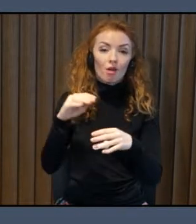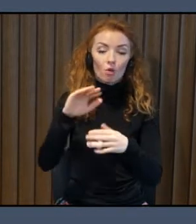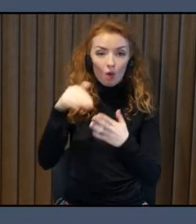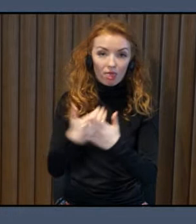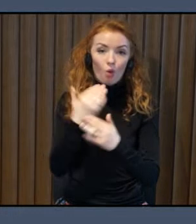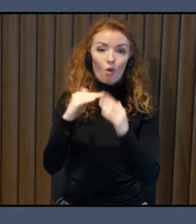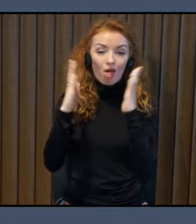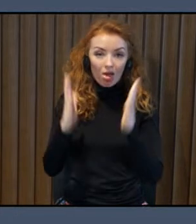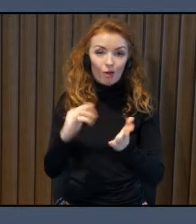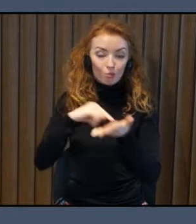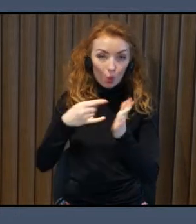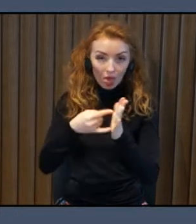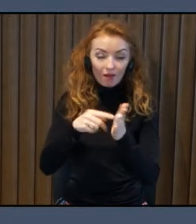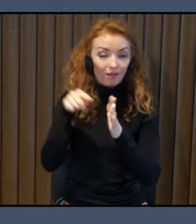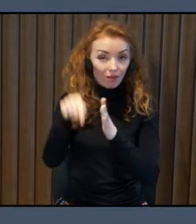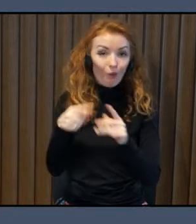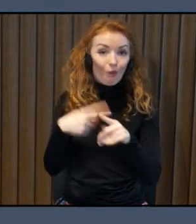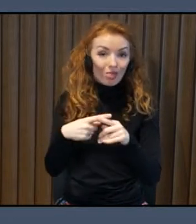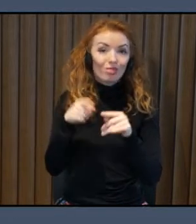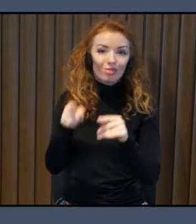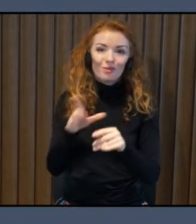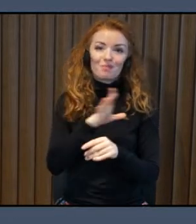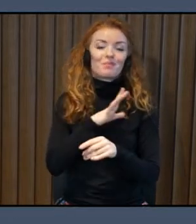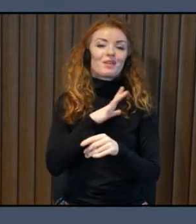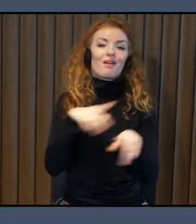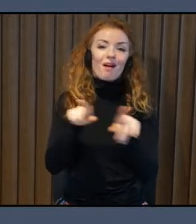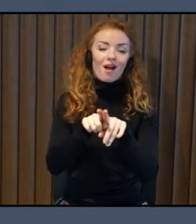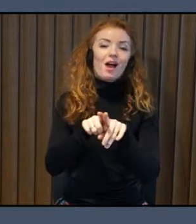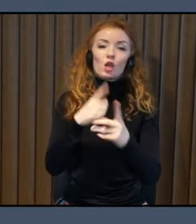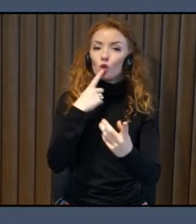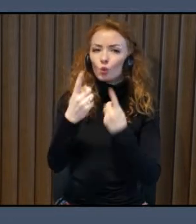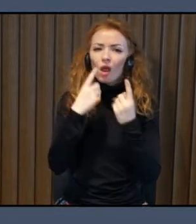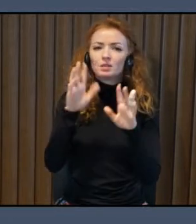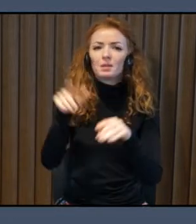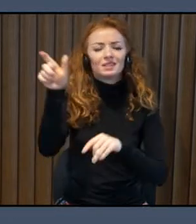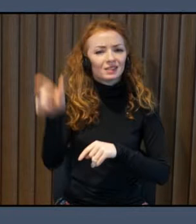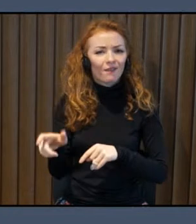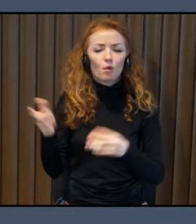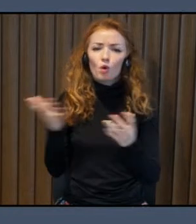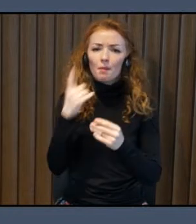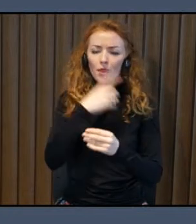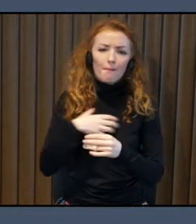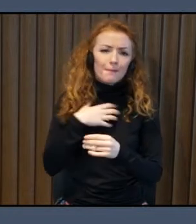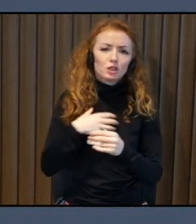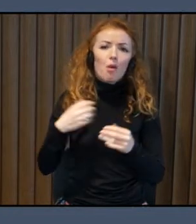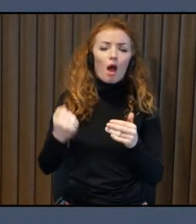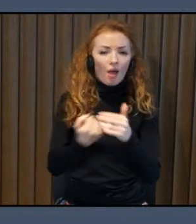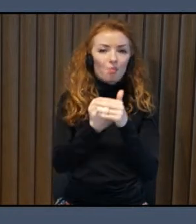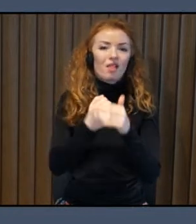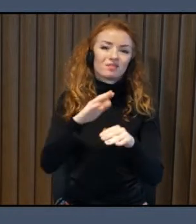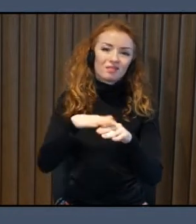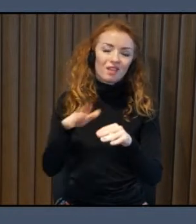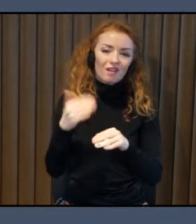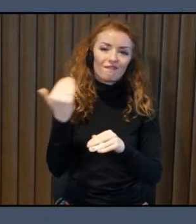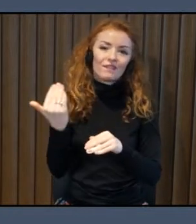existing infrastructure into the institutionalization project, and they discussed with people